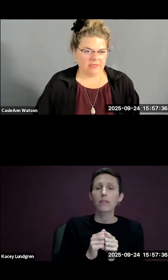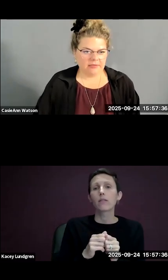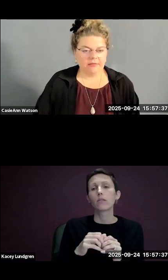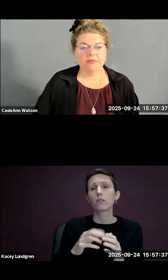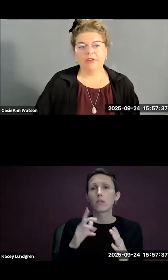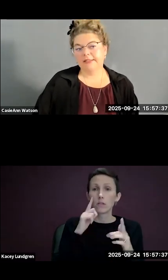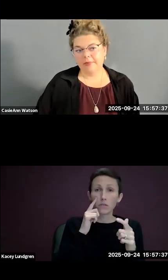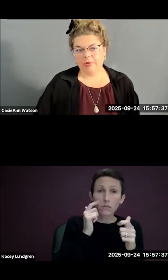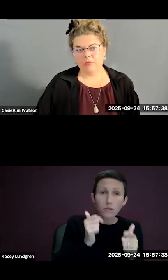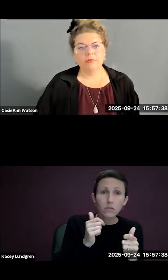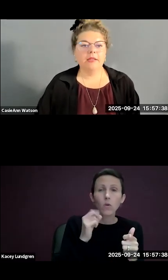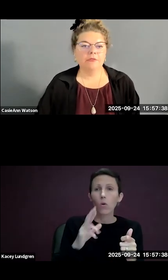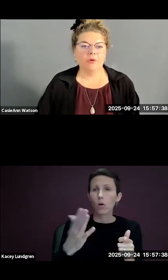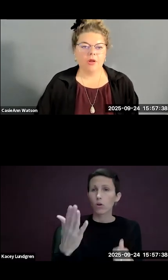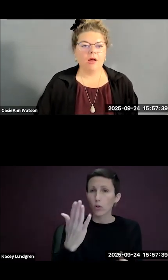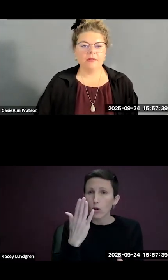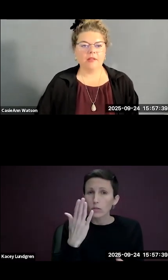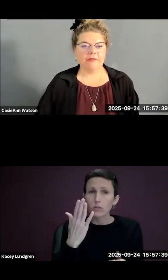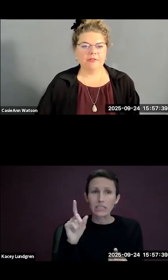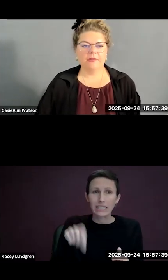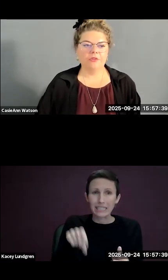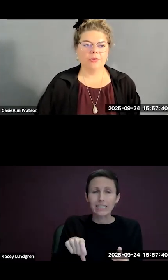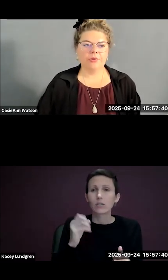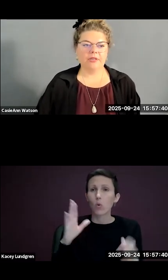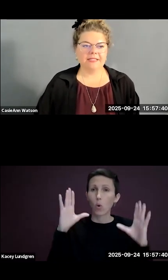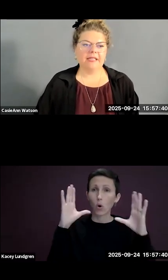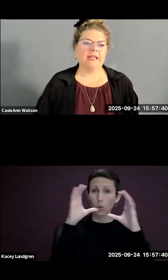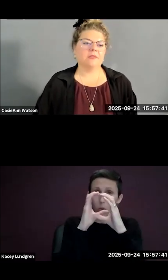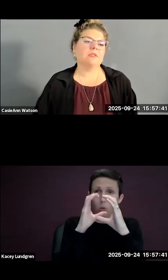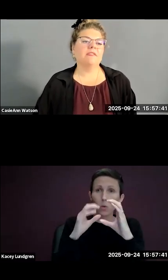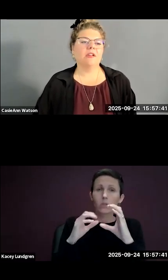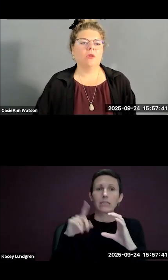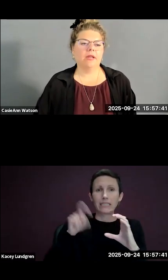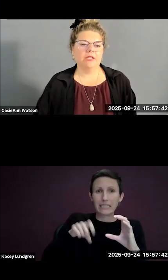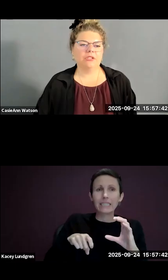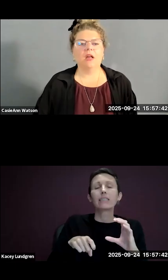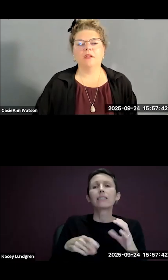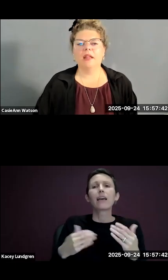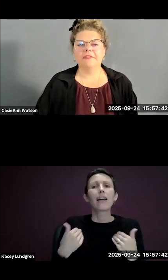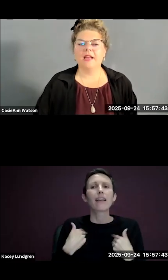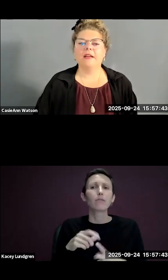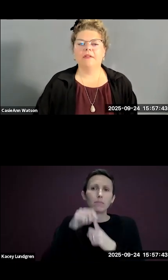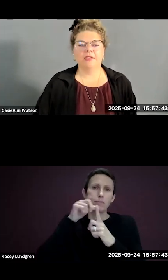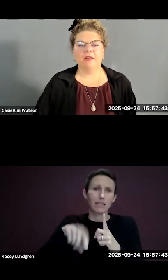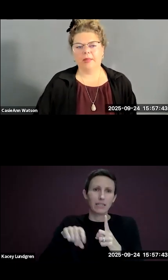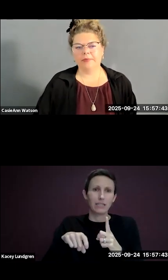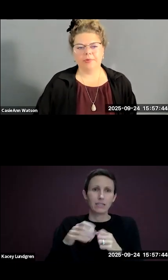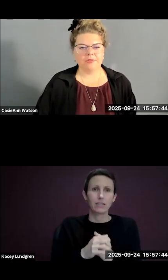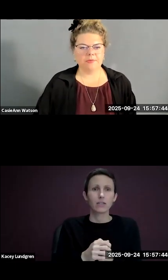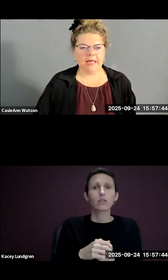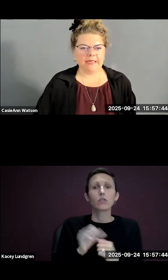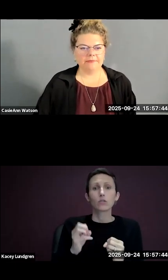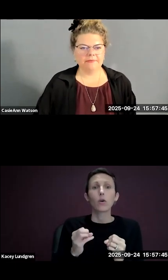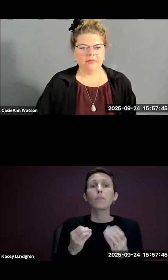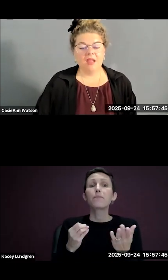or preferences. For example, in the photo on the left, the interpreter is sitting in a specific location on the left side of the